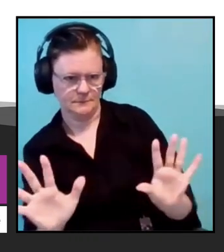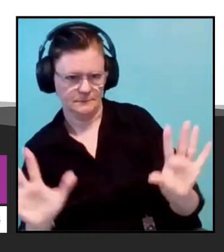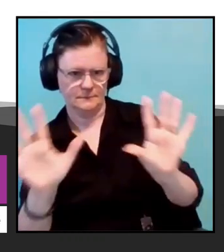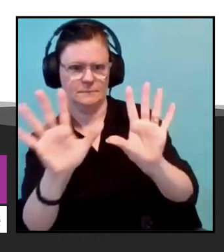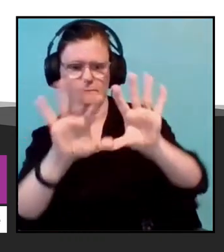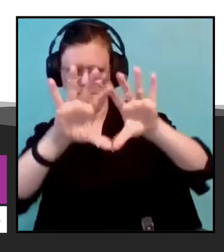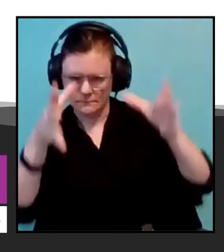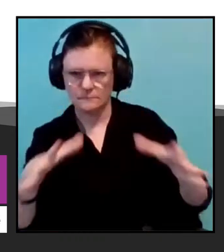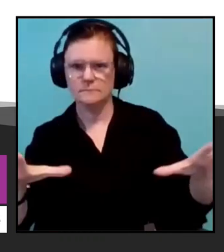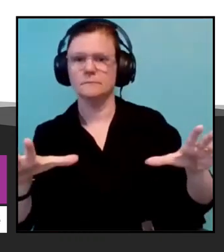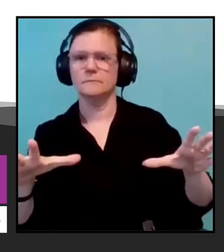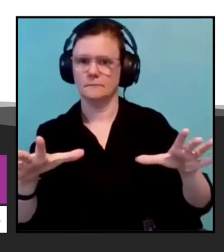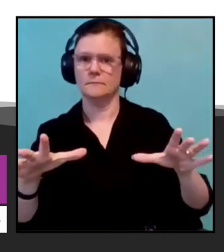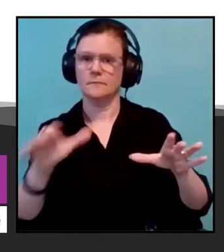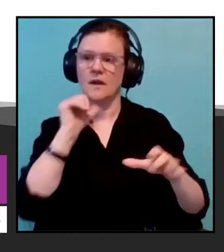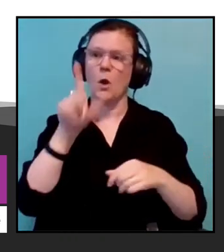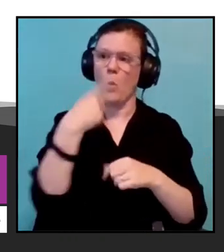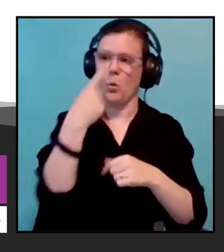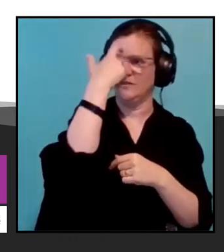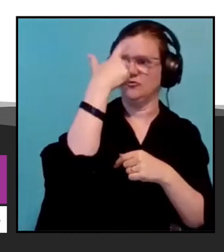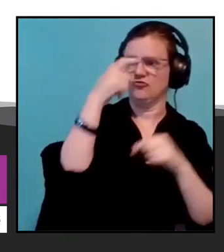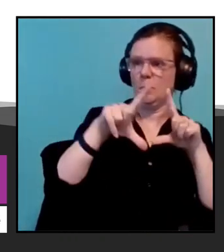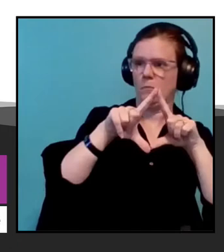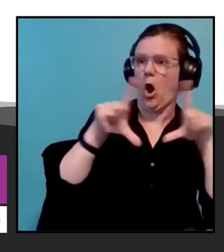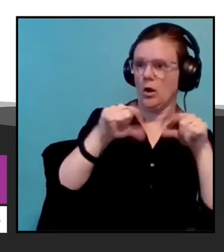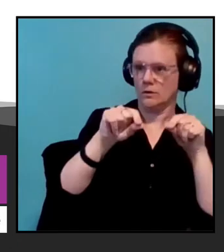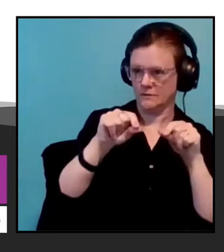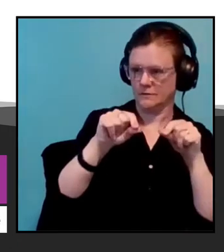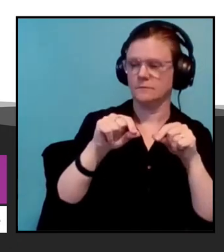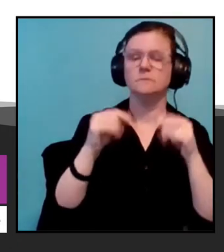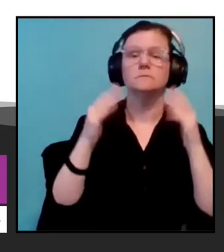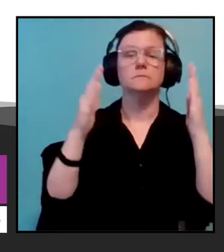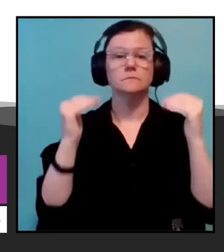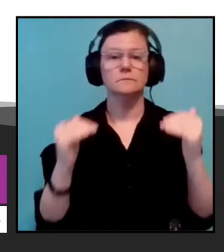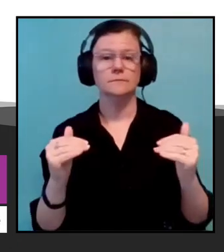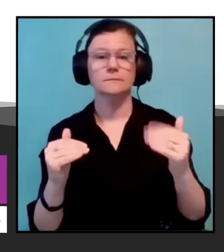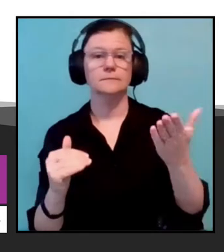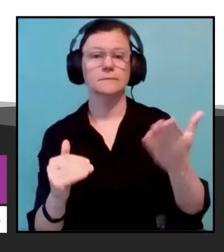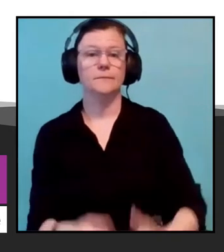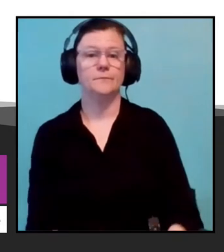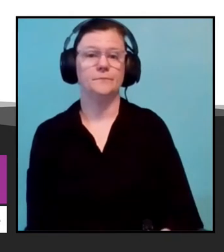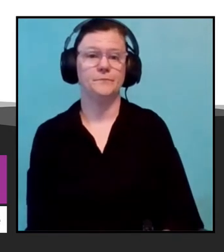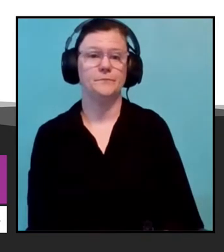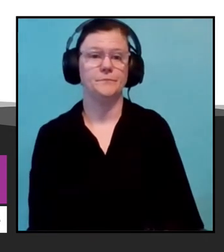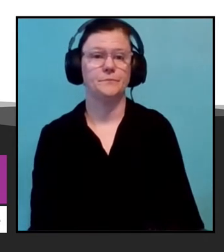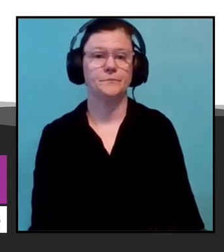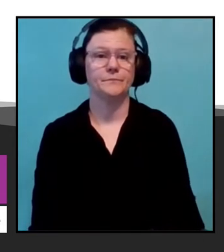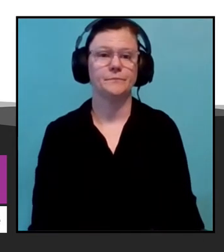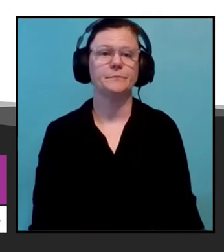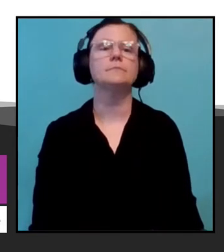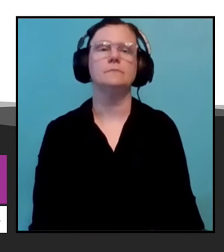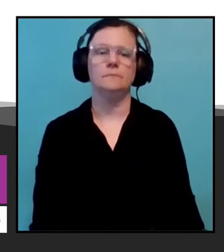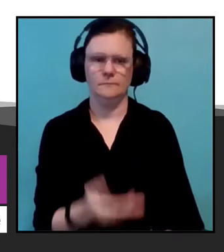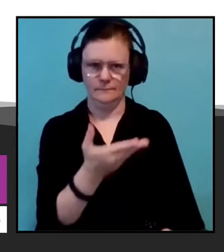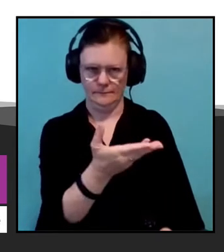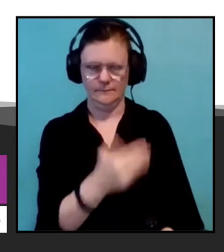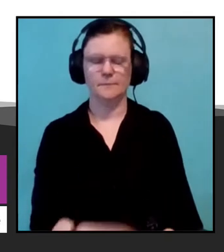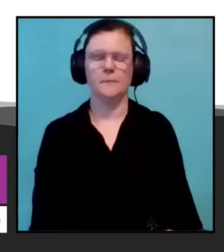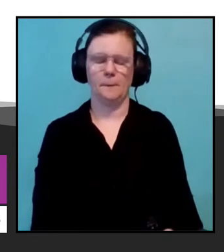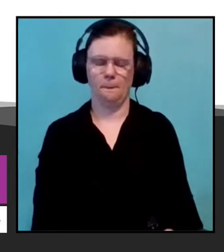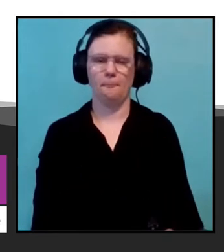to the dream cards. And we can go to the next slide.